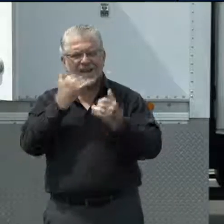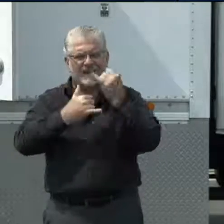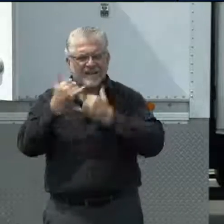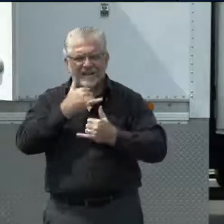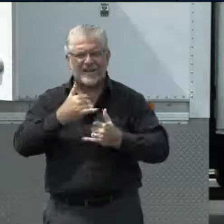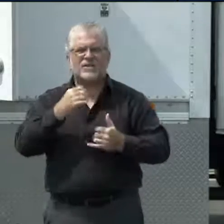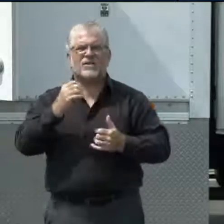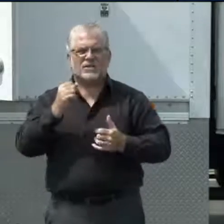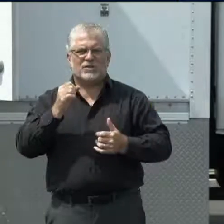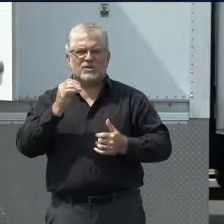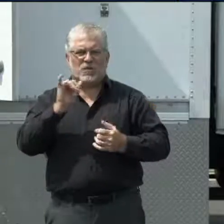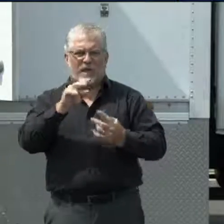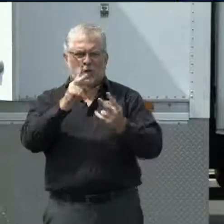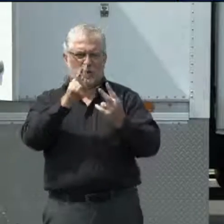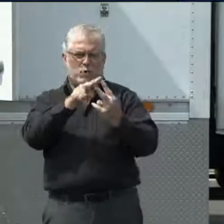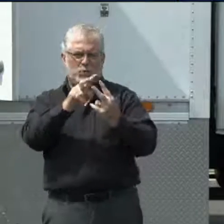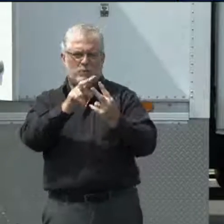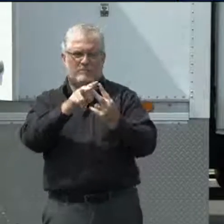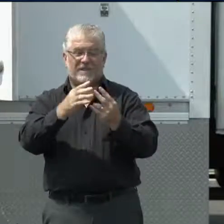Thank you so much. Thank you for being here.